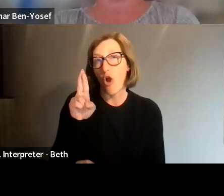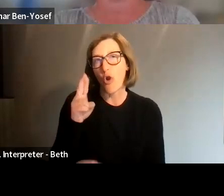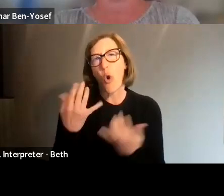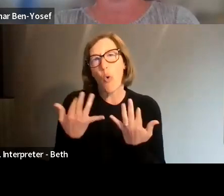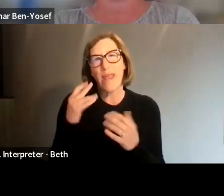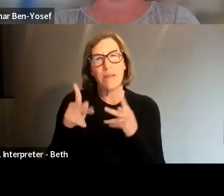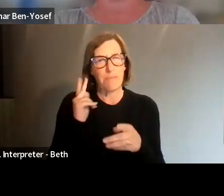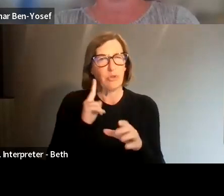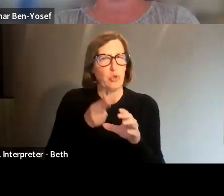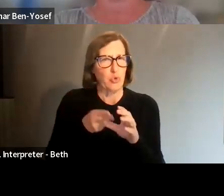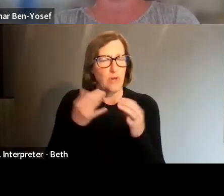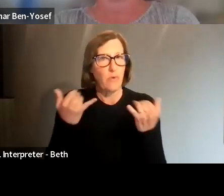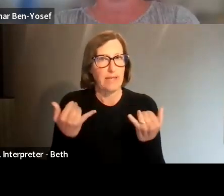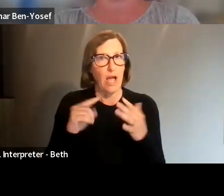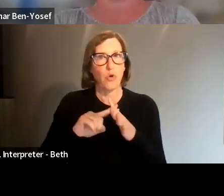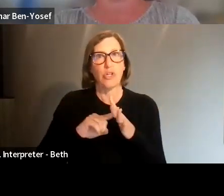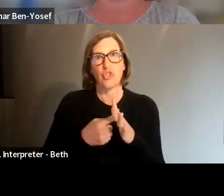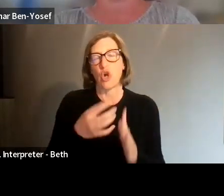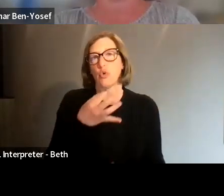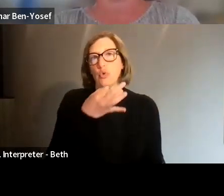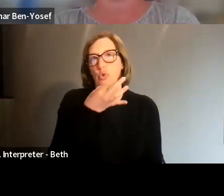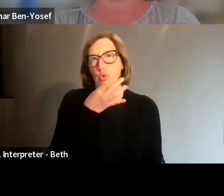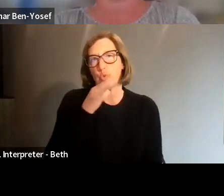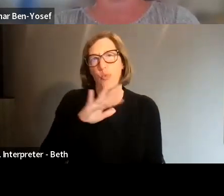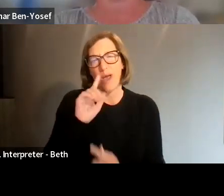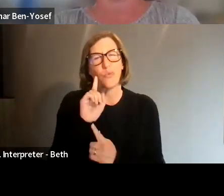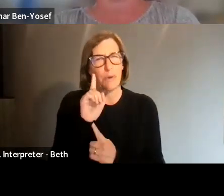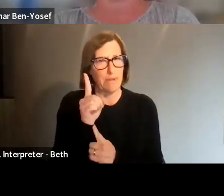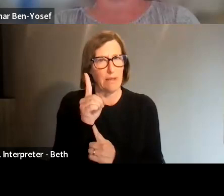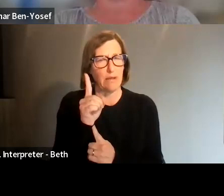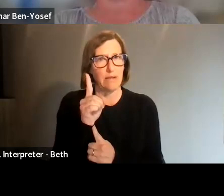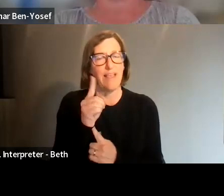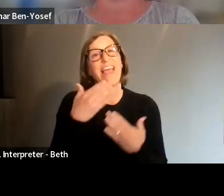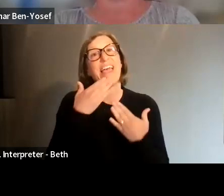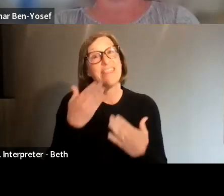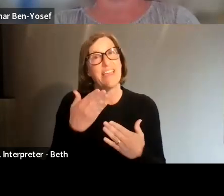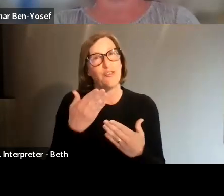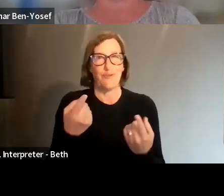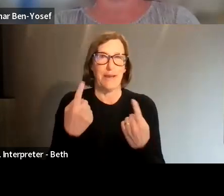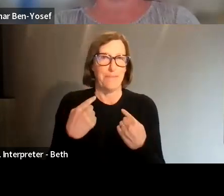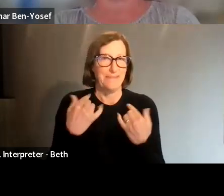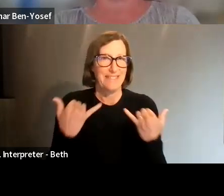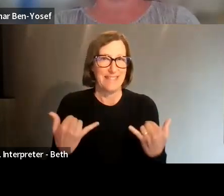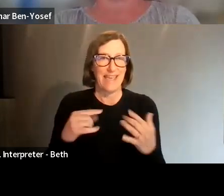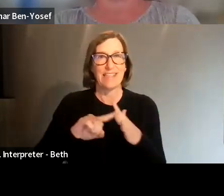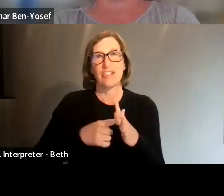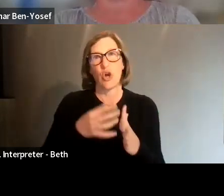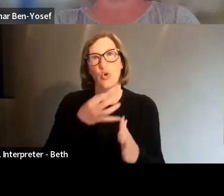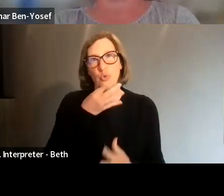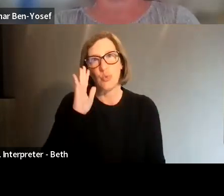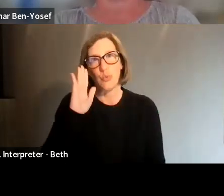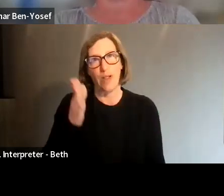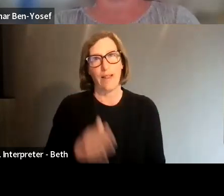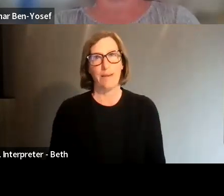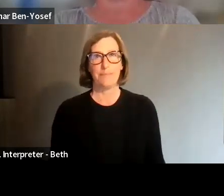main room now, so we'll get started in just about a minute or so, but thank you all for joining. We'll get started in just a minute.